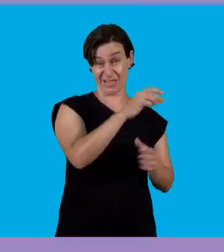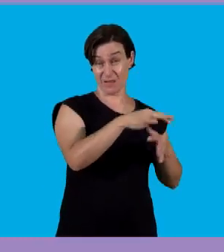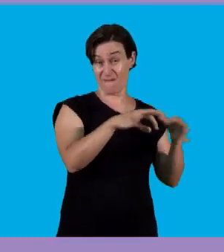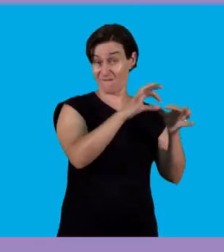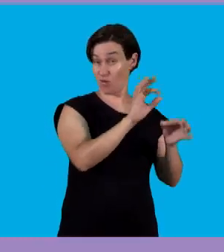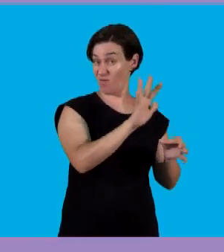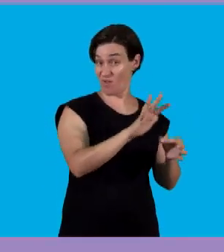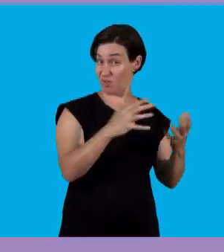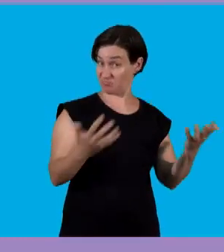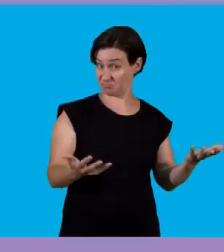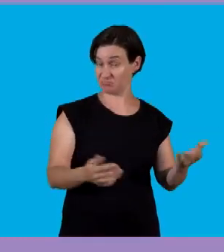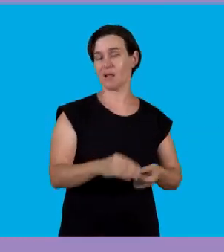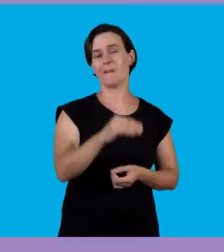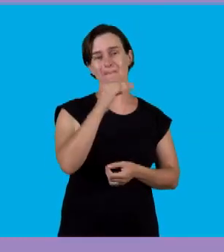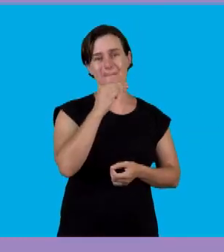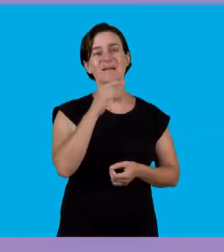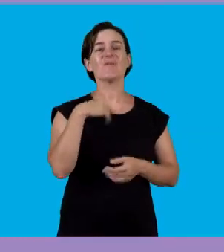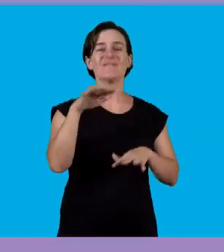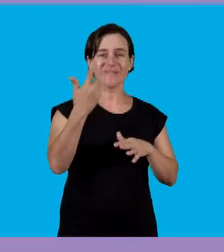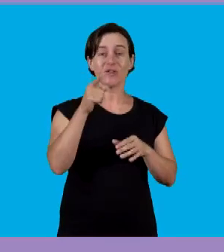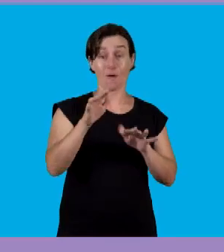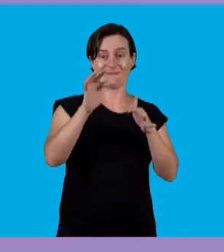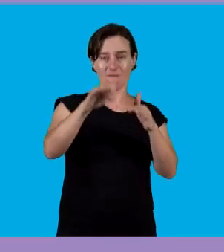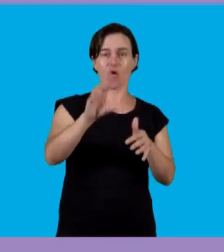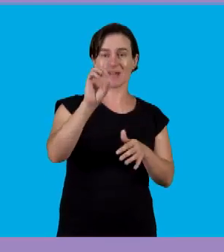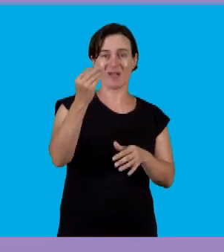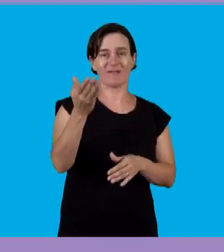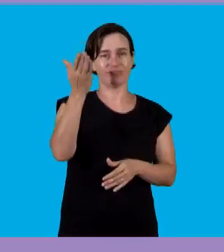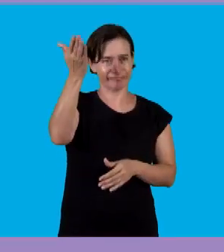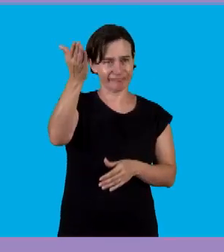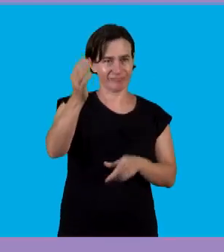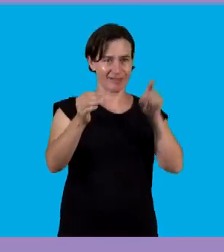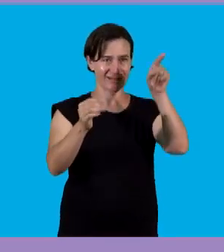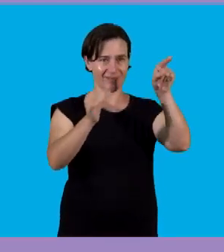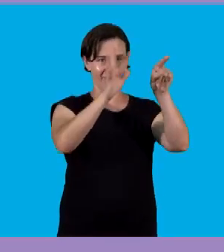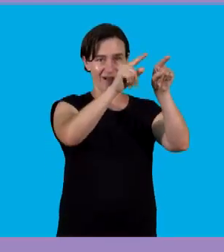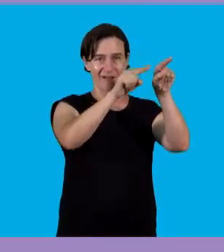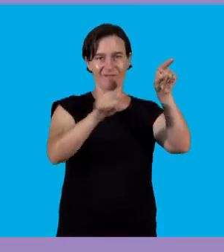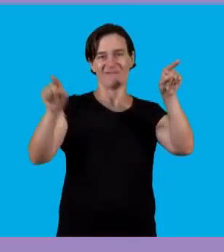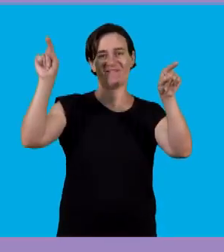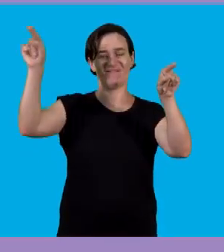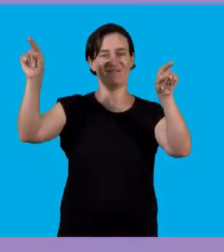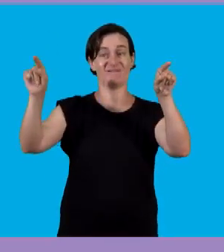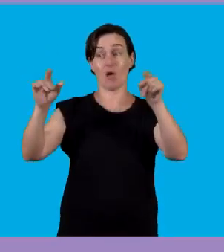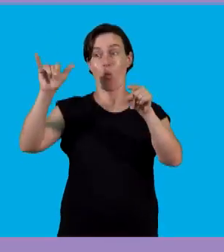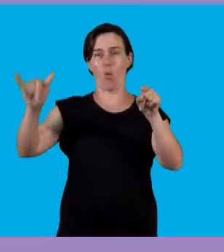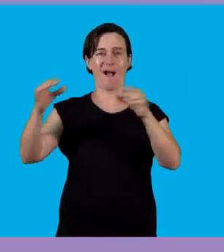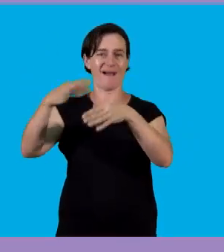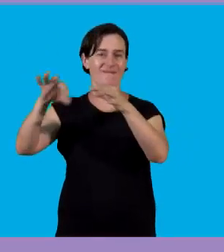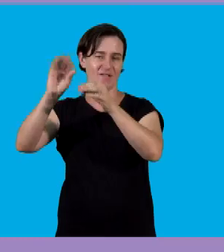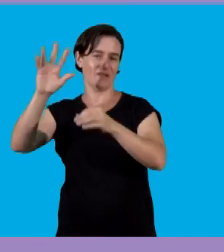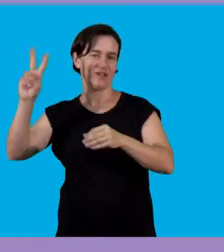is a 5? Well, we already have that on our flow diagram. We saw that our output value was a